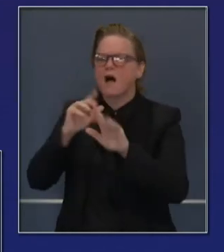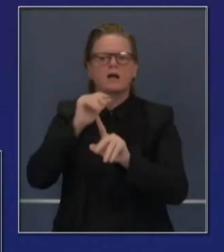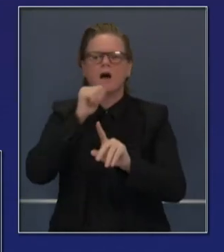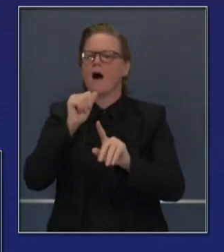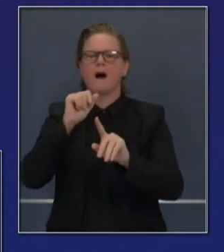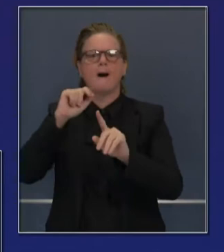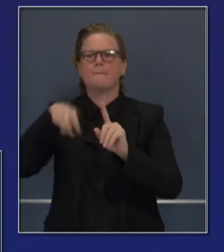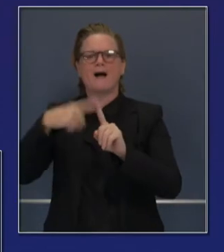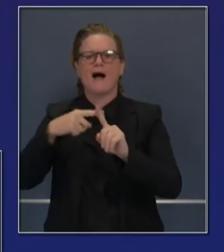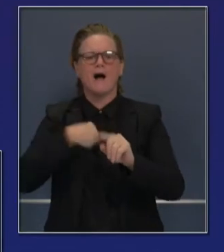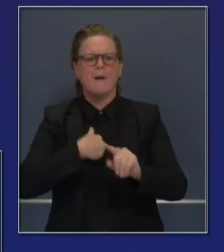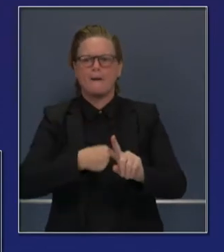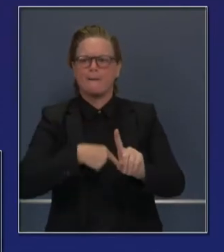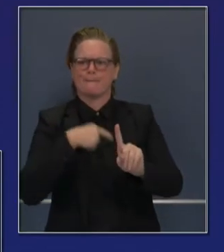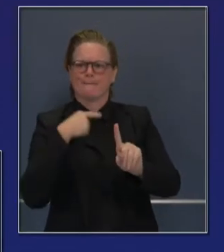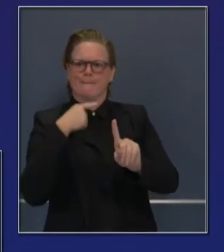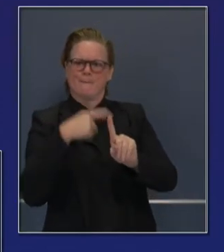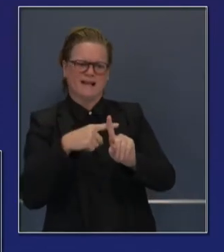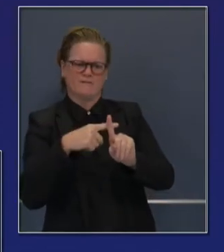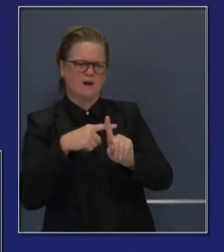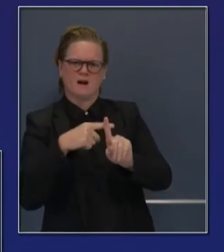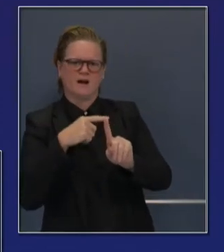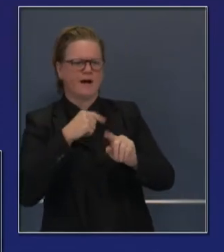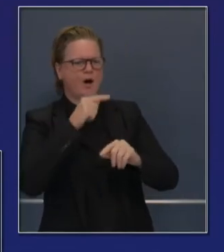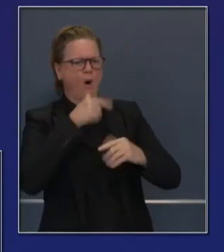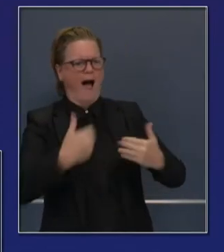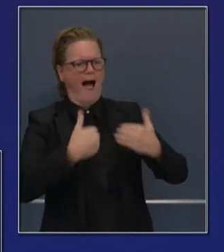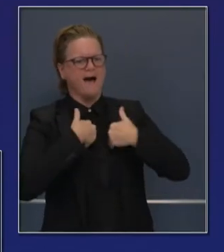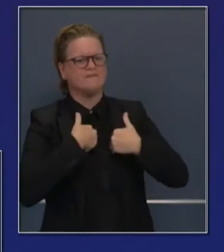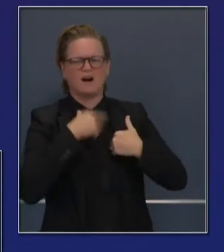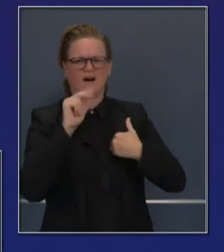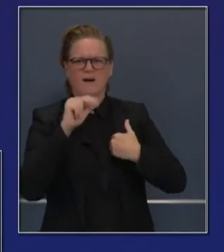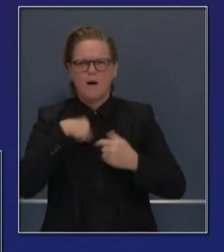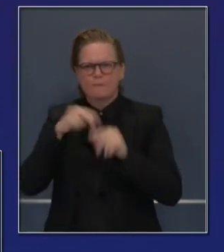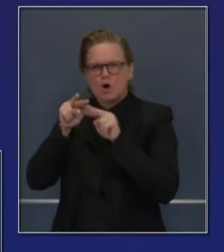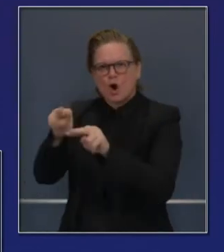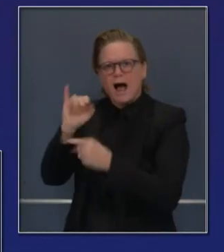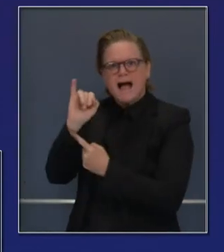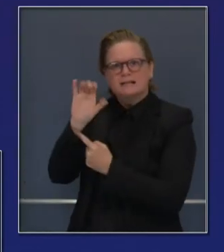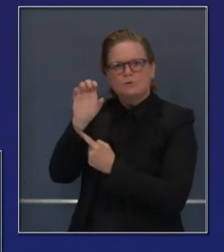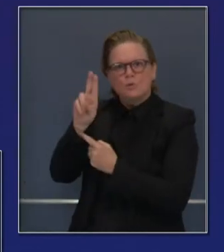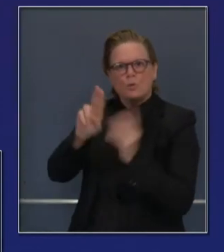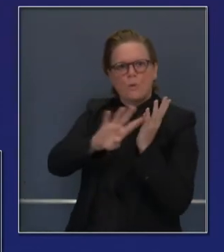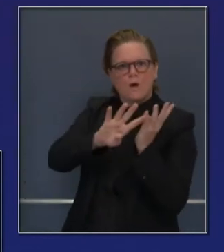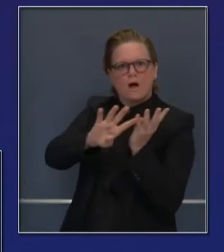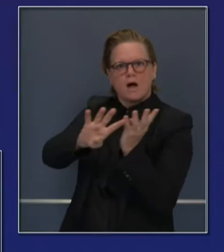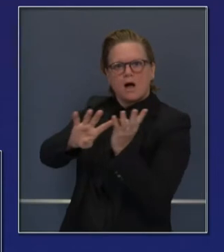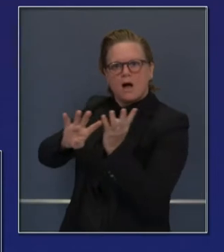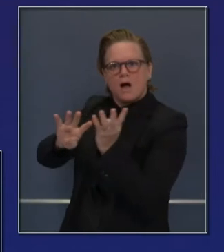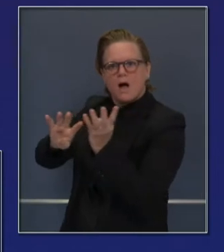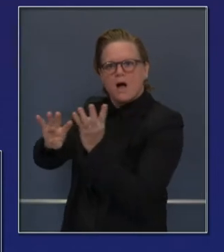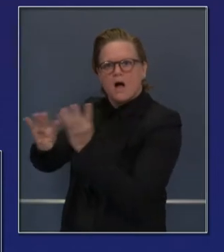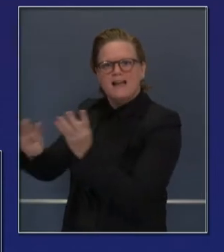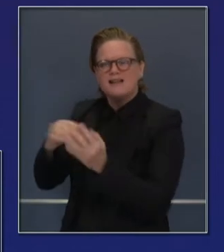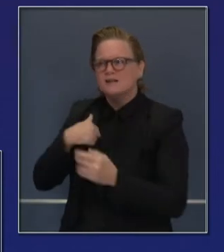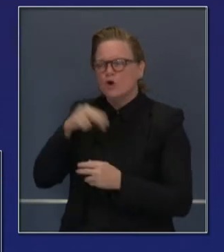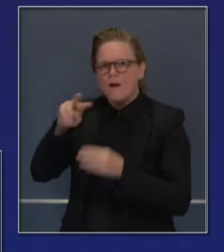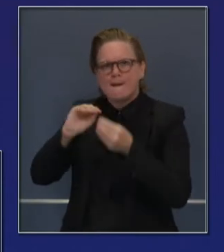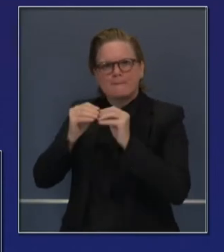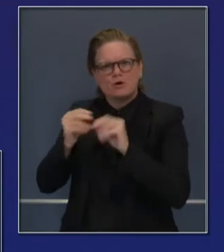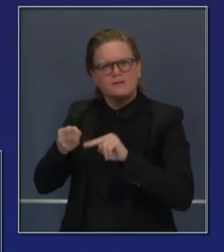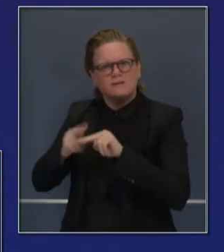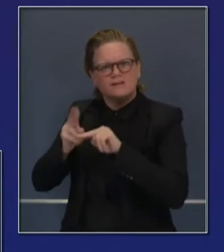just looking at case rates. We are now looking in real time at hospitalization numbers and